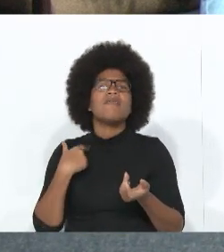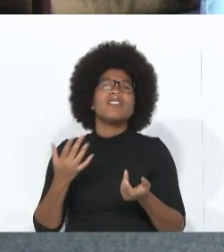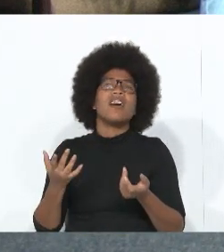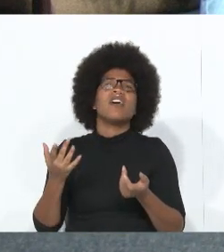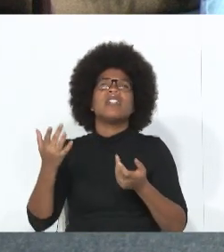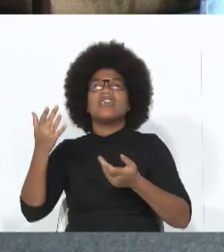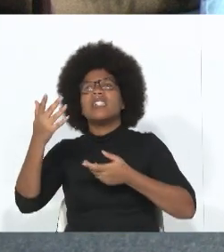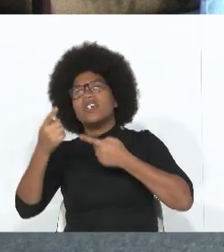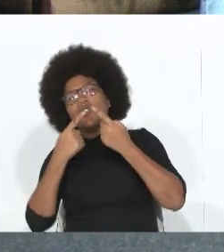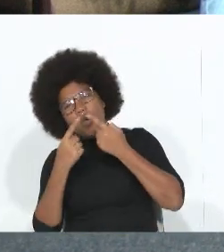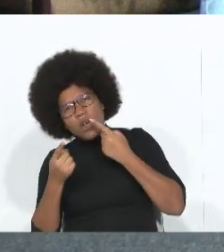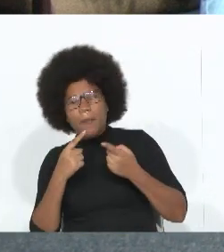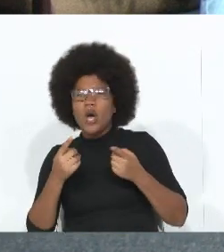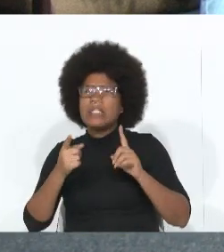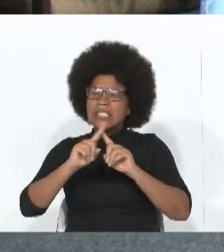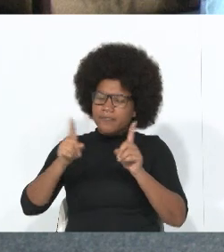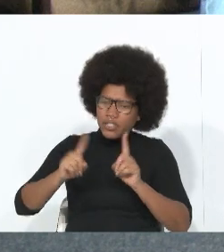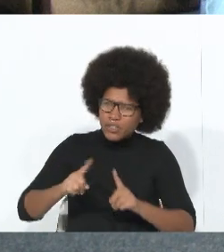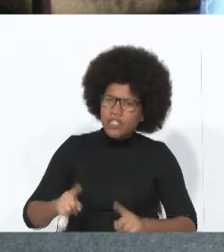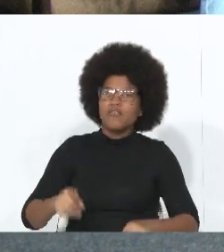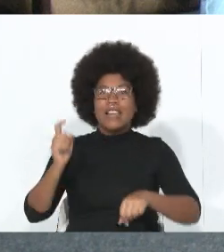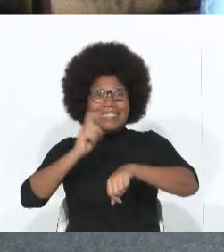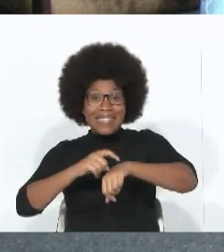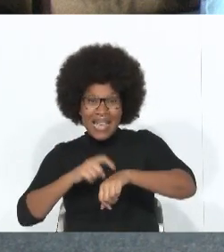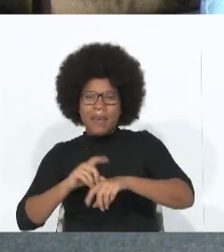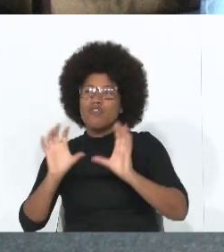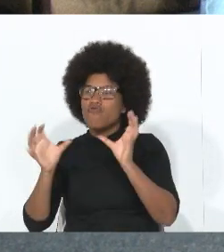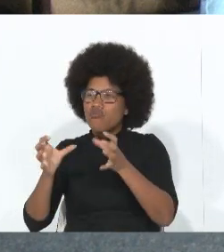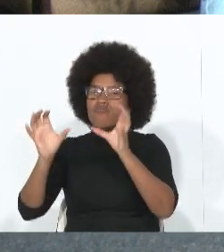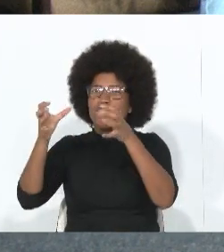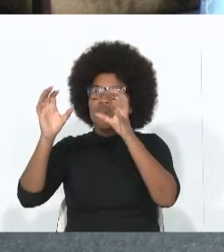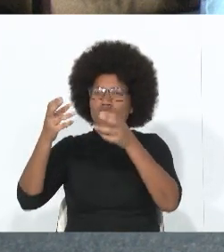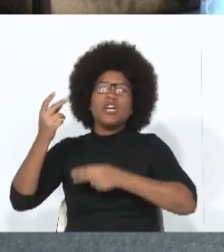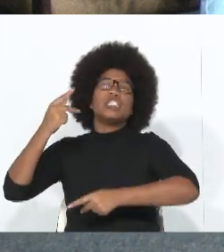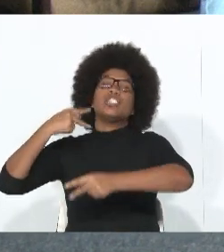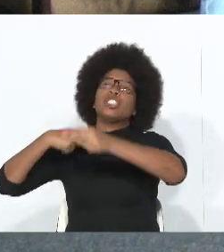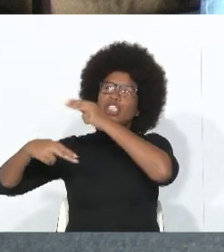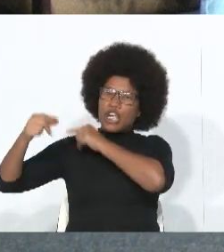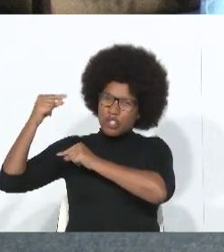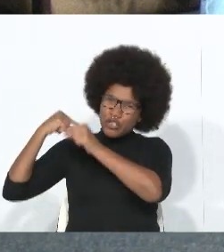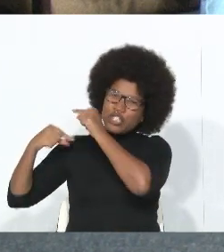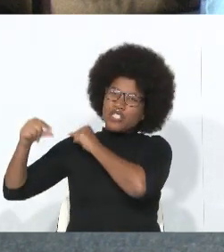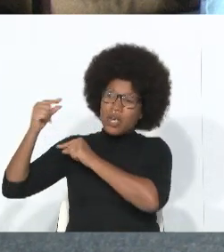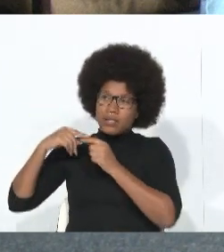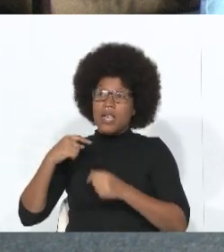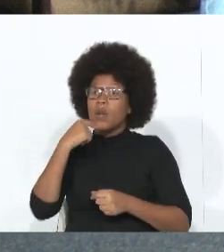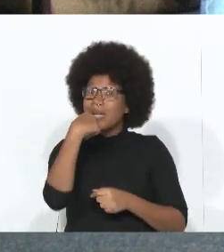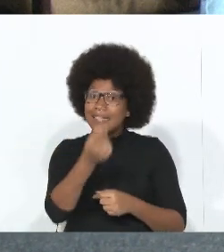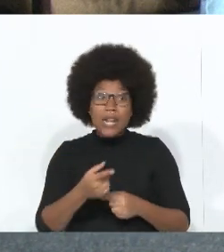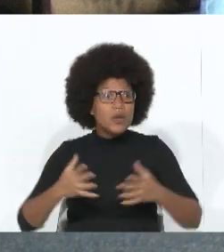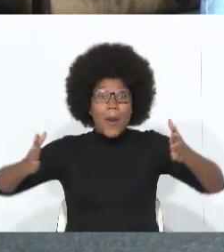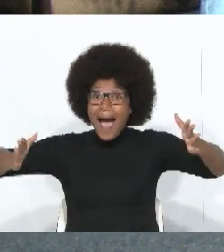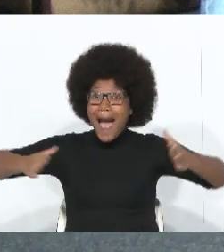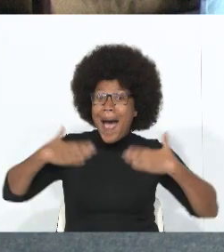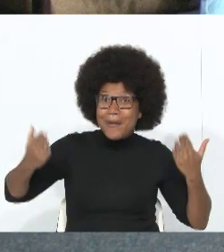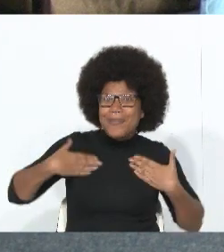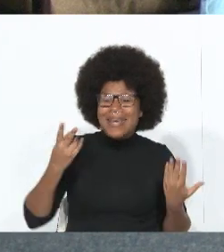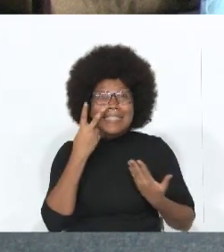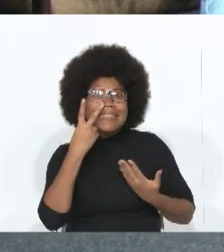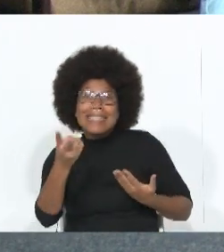through different generations. So the older folk will tell you they were so happy to see the